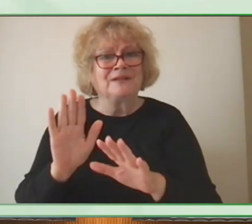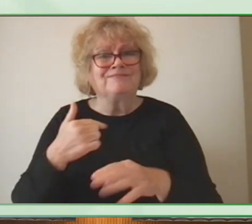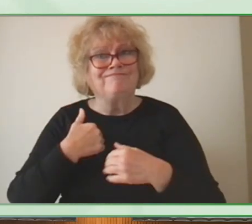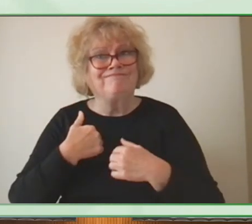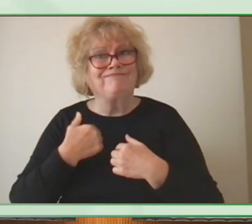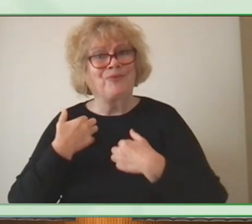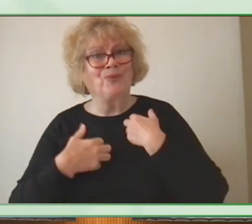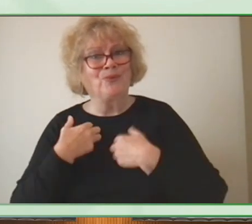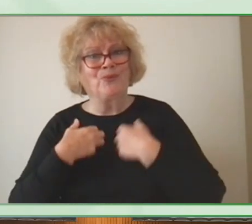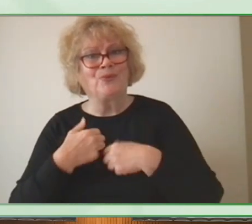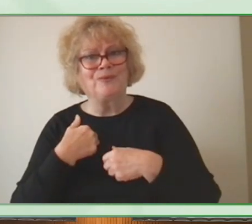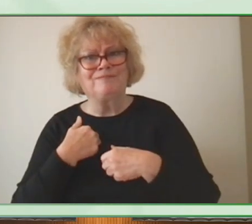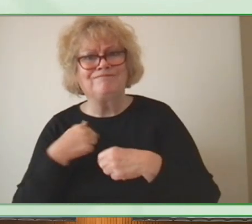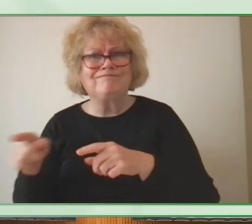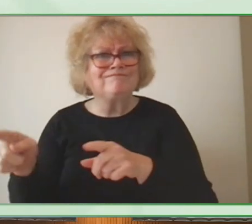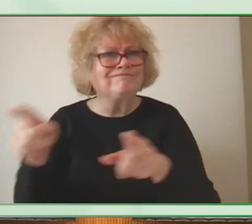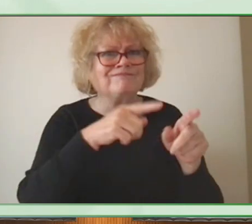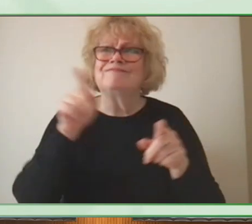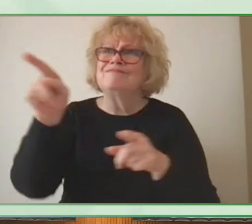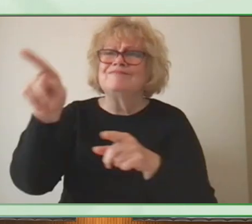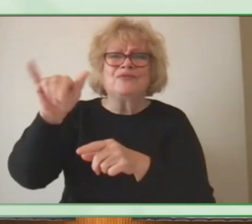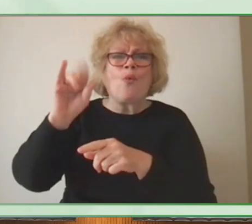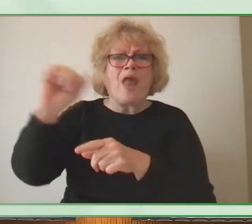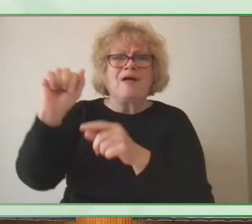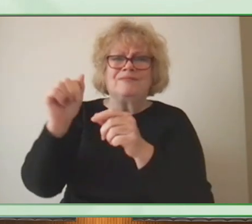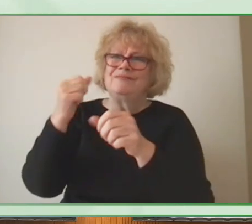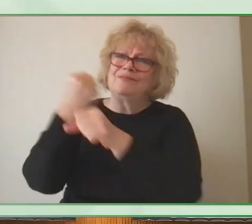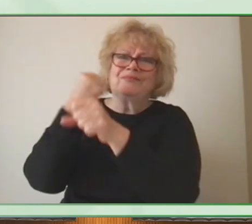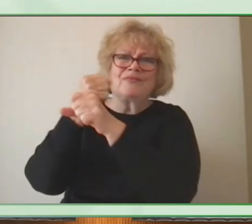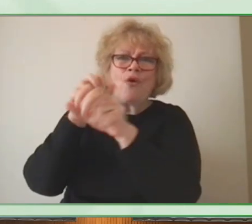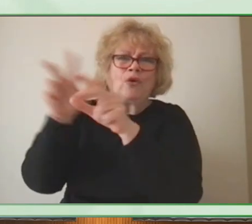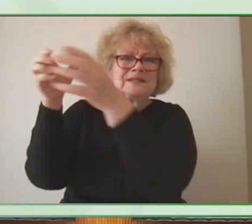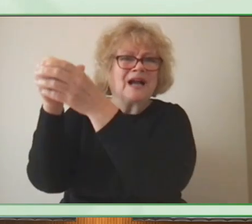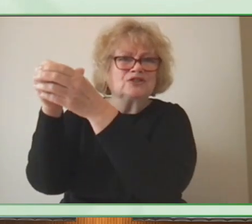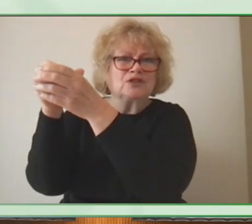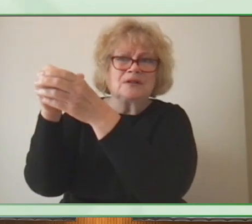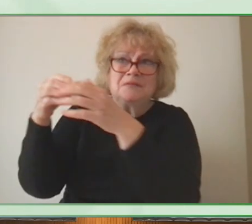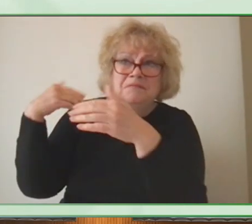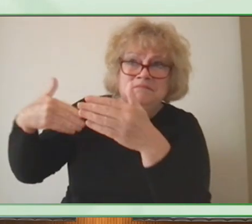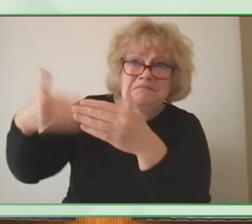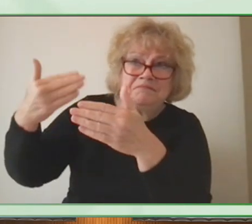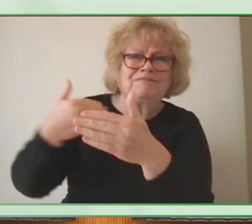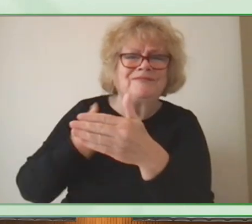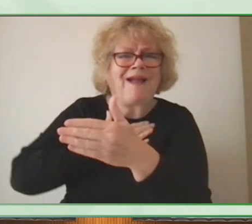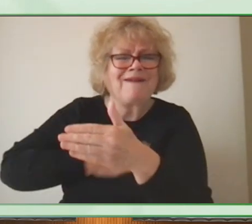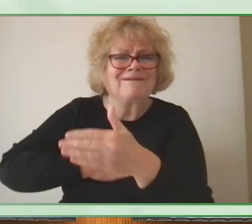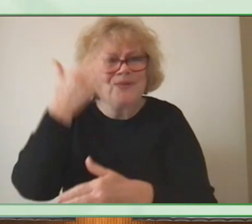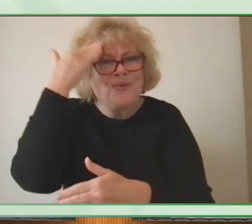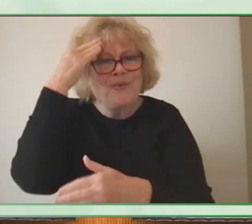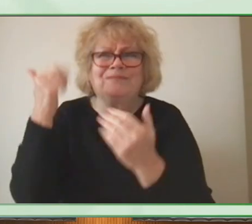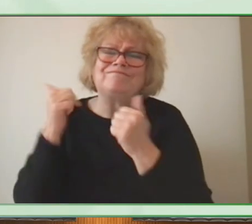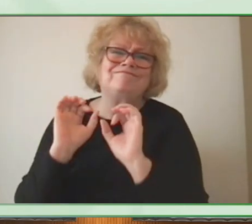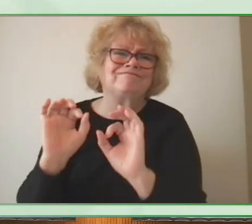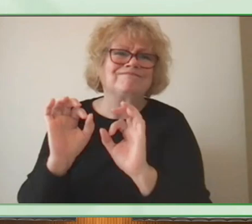I disrupted the order. Yeah, thank you very much. And I will share during my